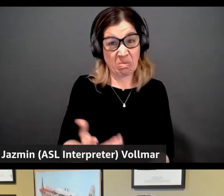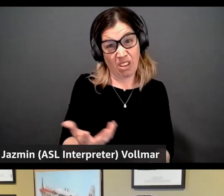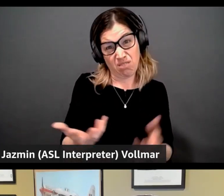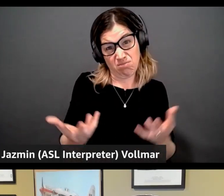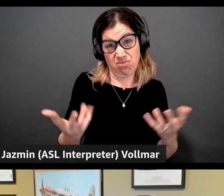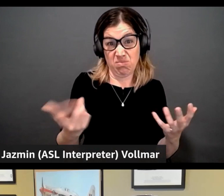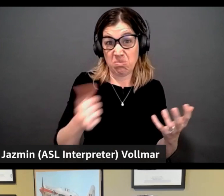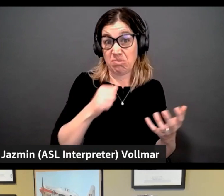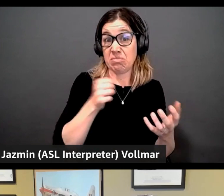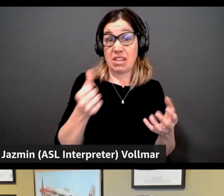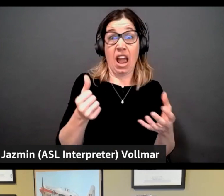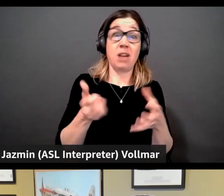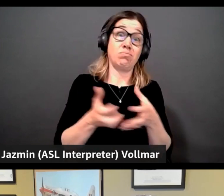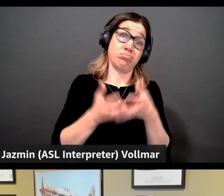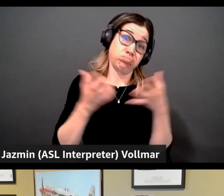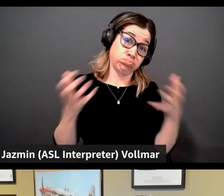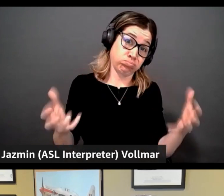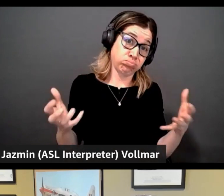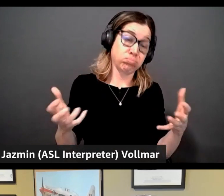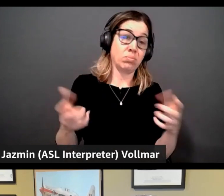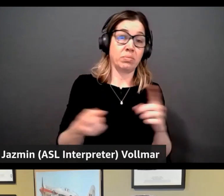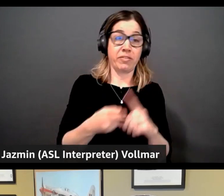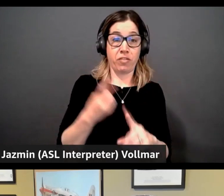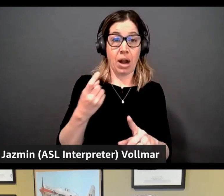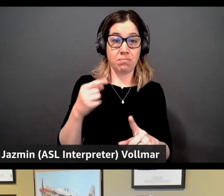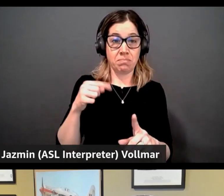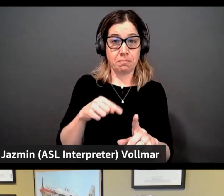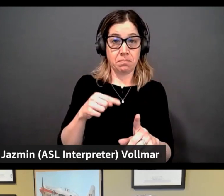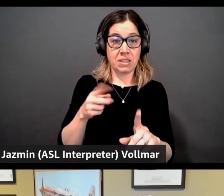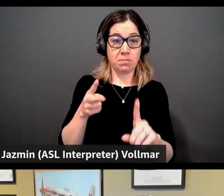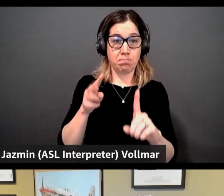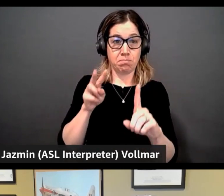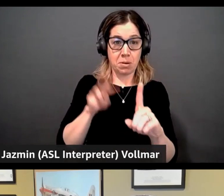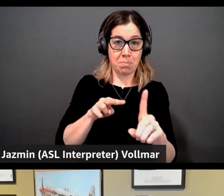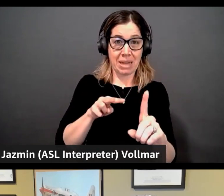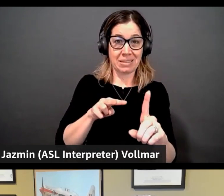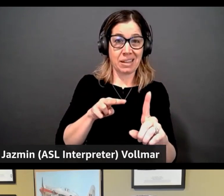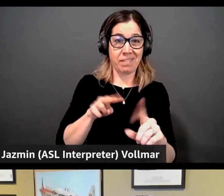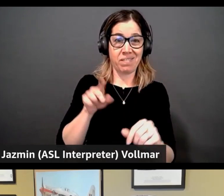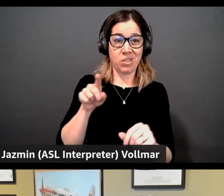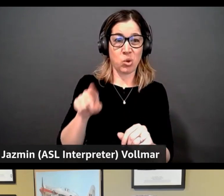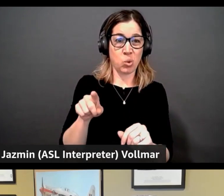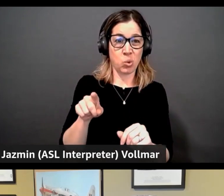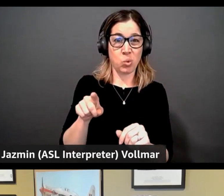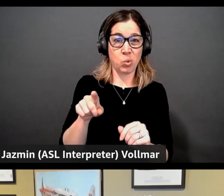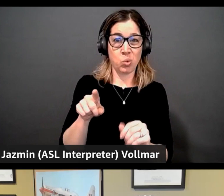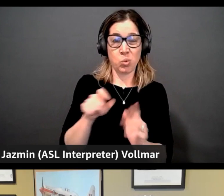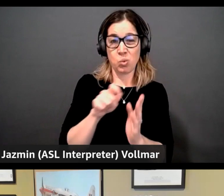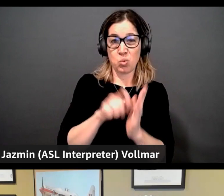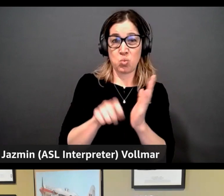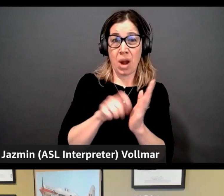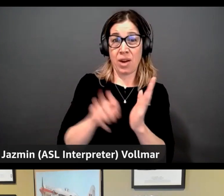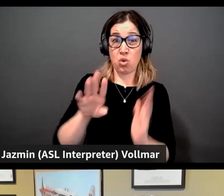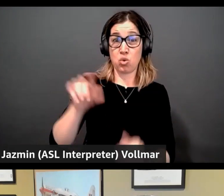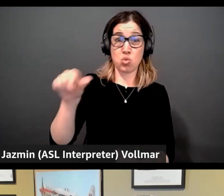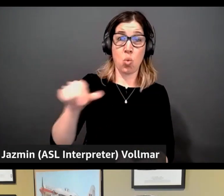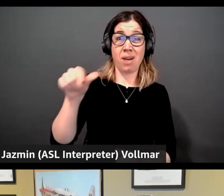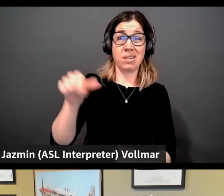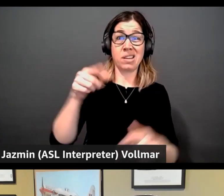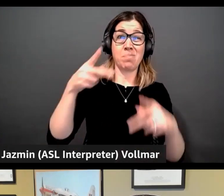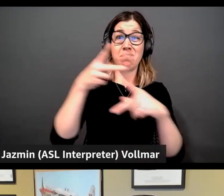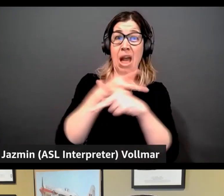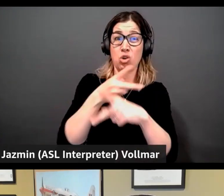In the sense, from the user perspective, you're simply writing your like you're writing your quantum algorithm, your pulse